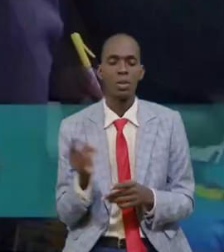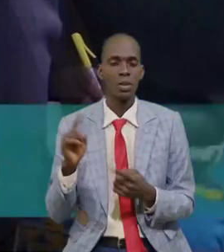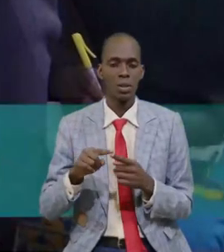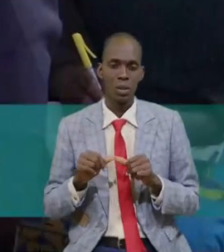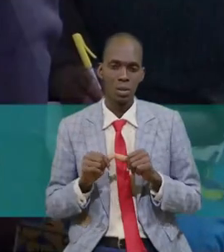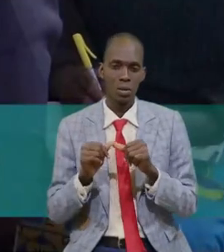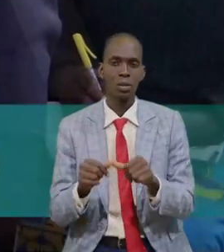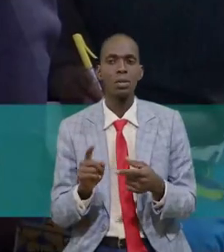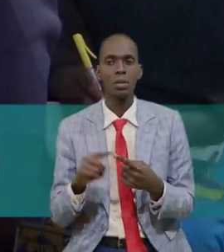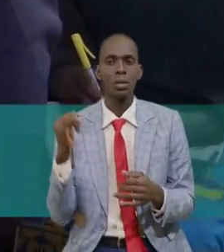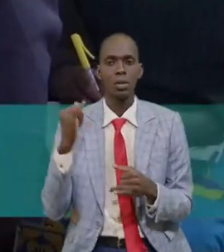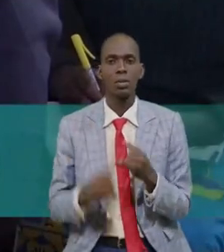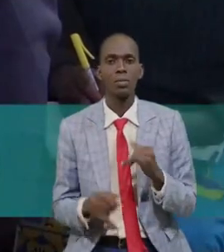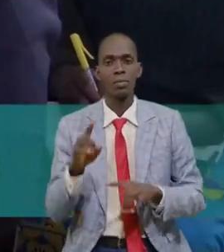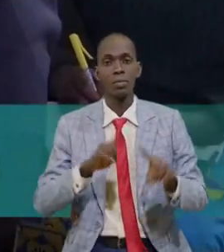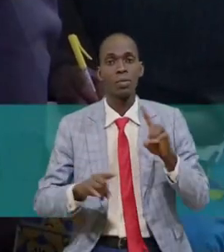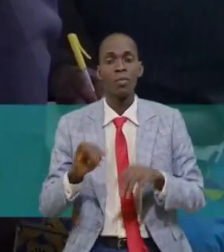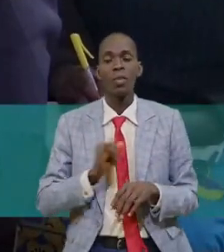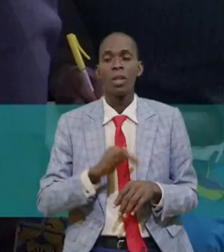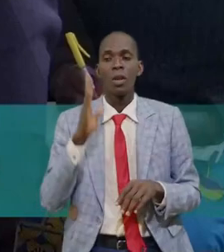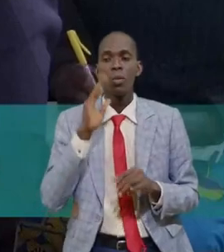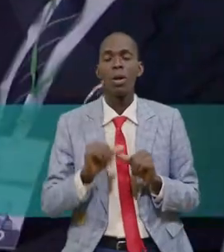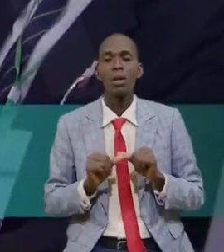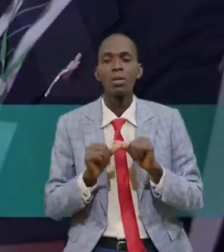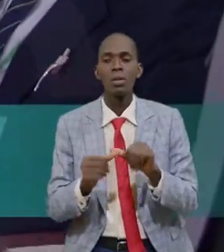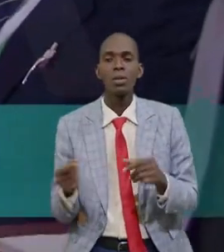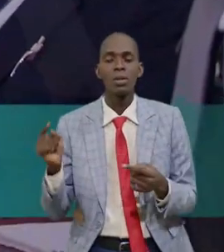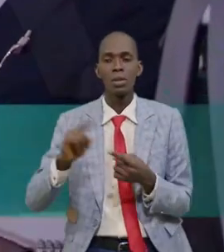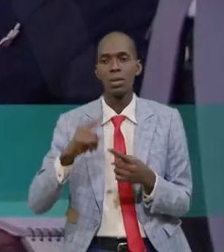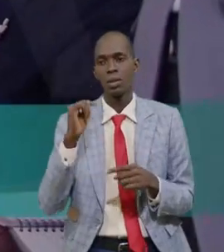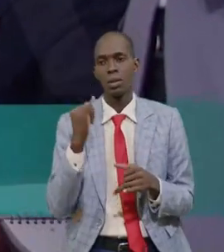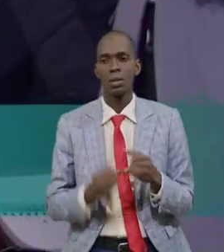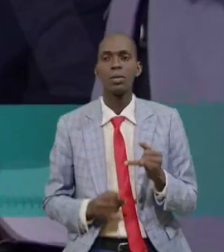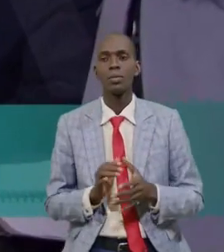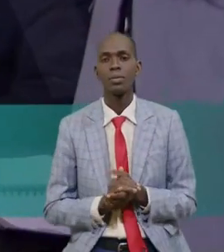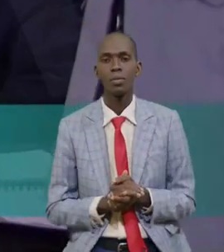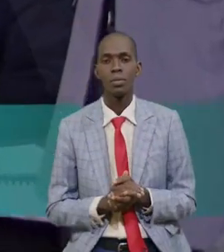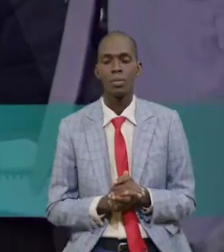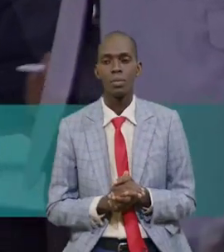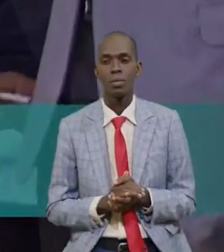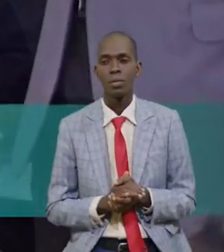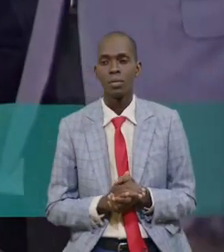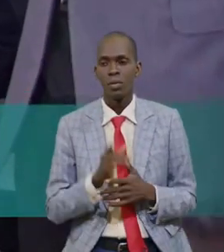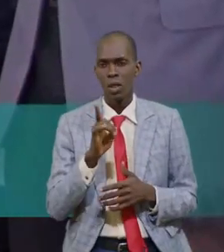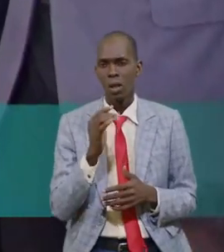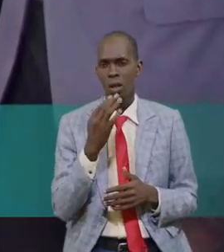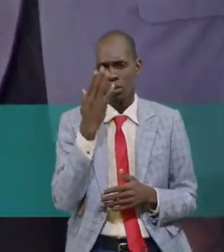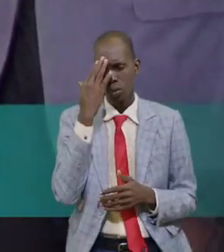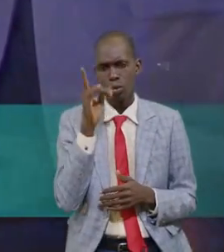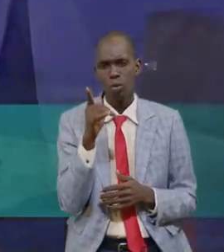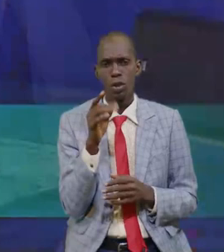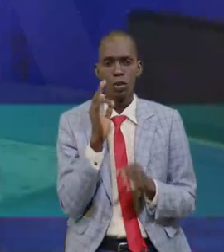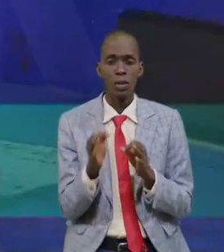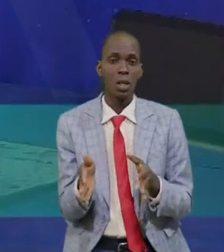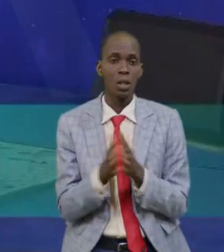end. I will go until the end. I'm sure you've heard, he asked me the question and